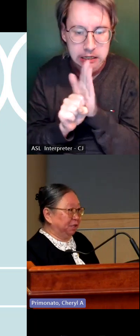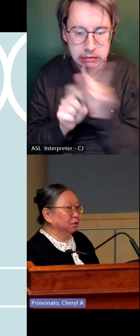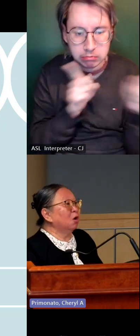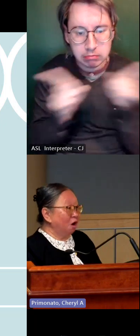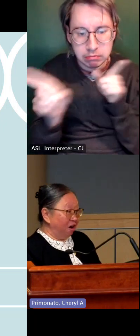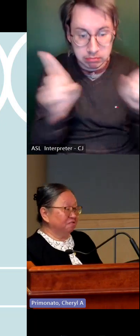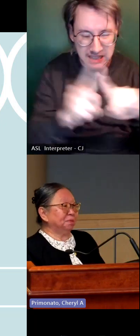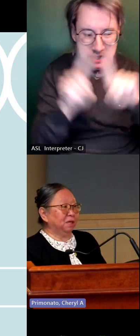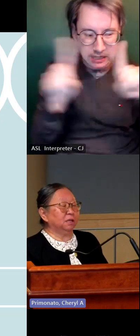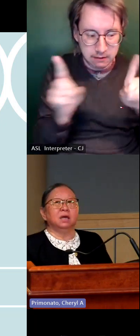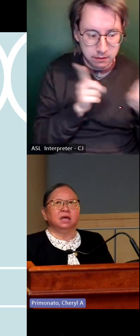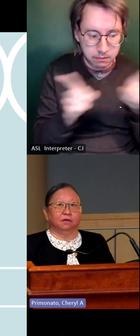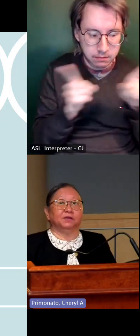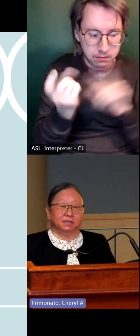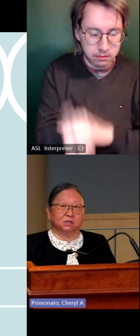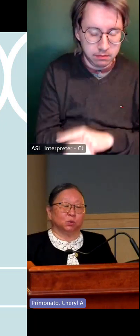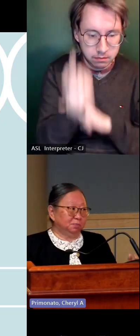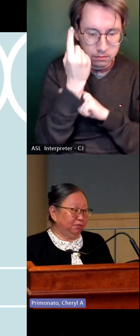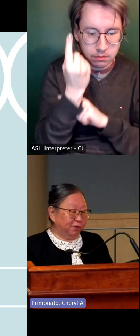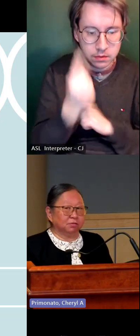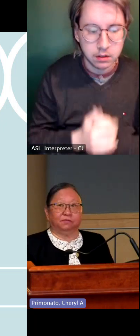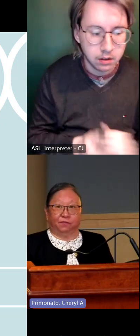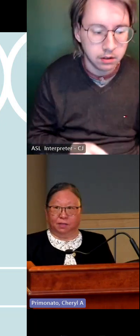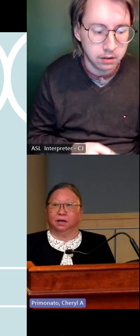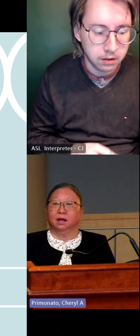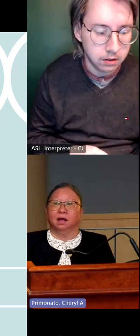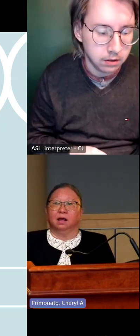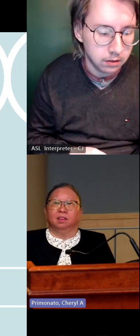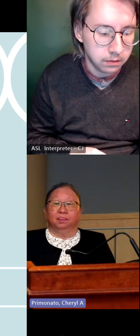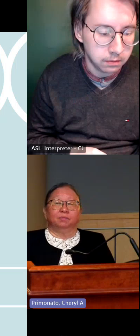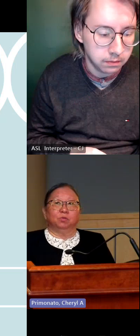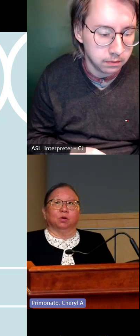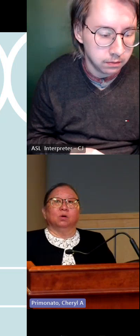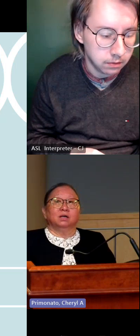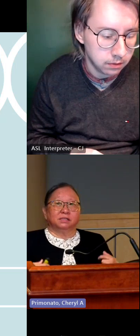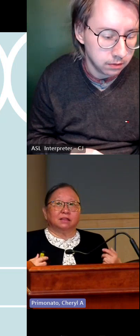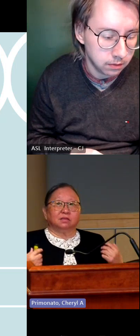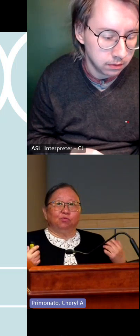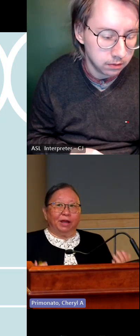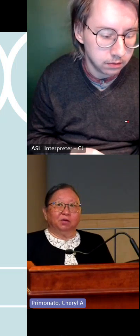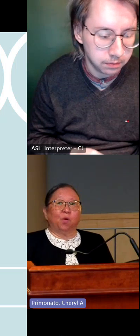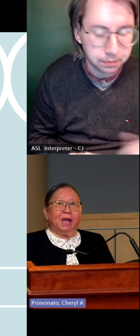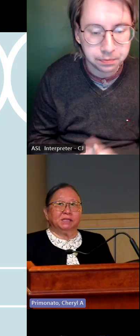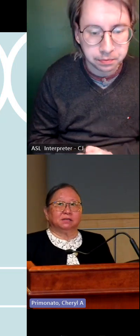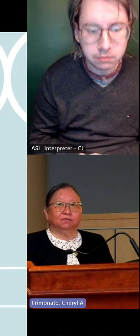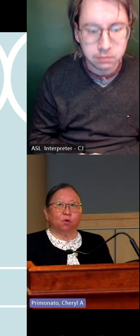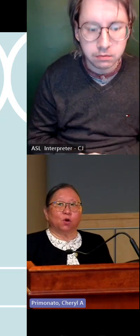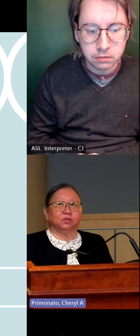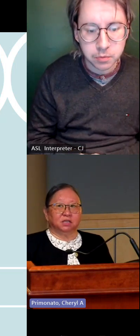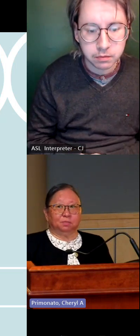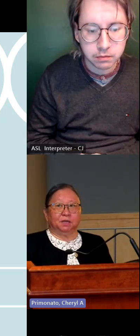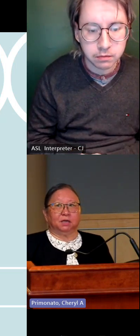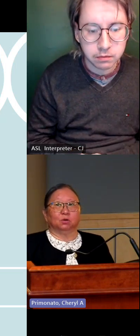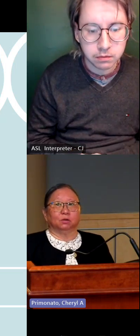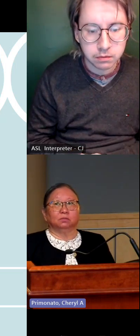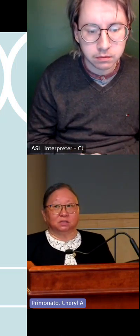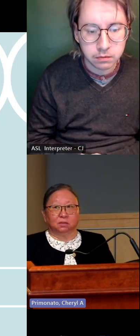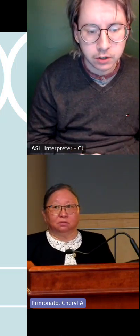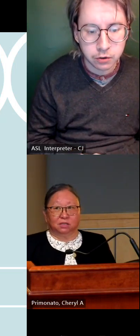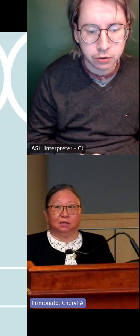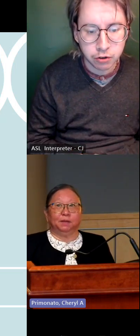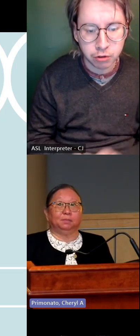that particular RFP, if it is going to be federally funded. Then we will set the rank and weight for the DBE